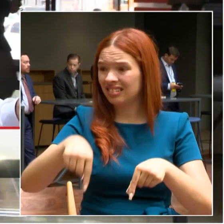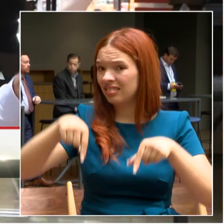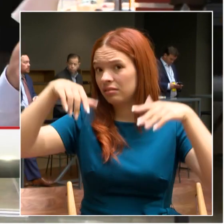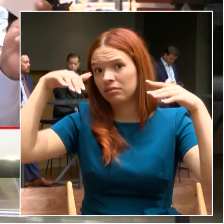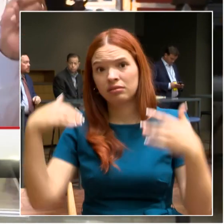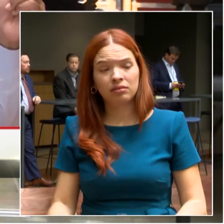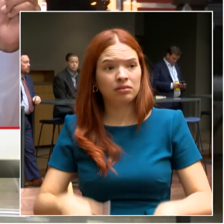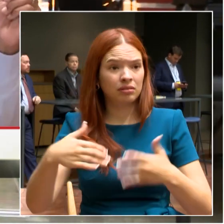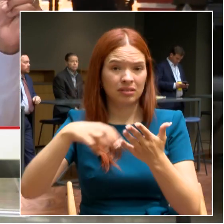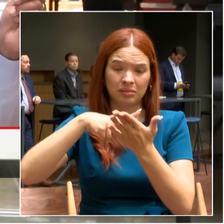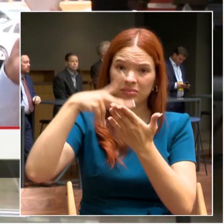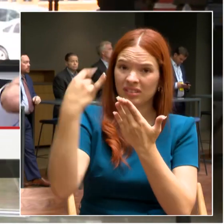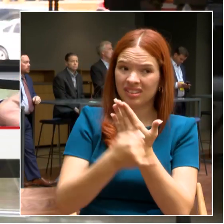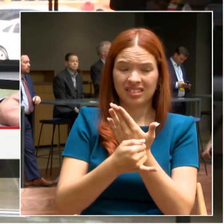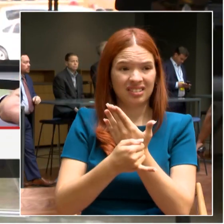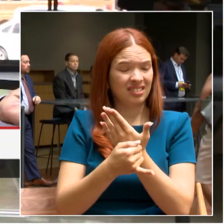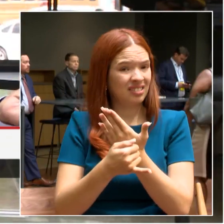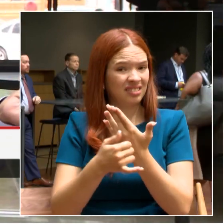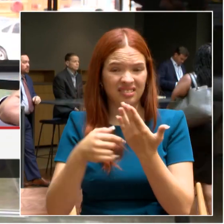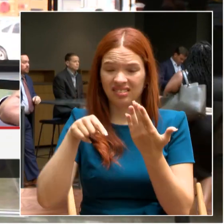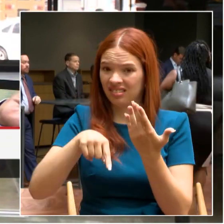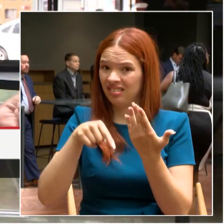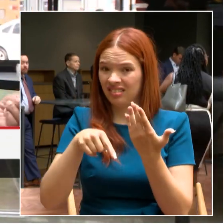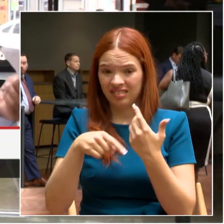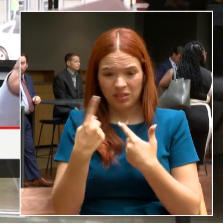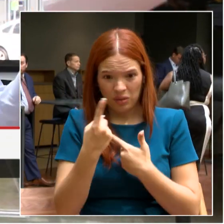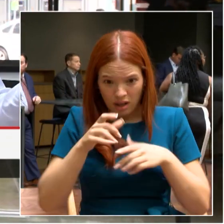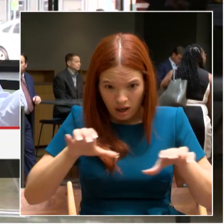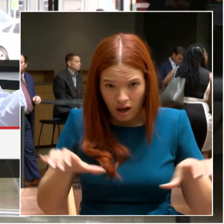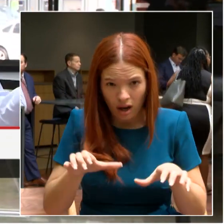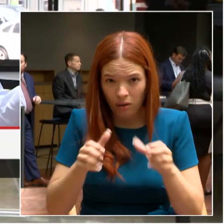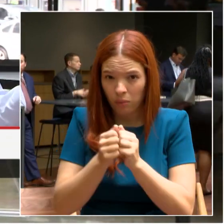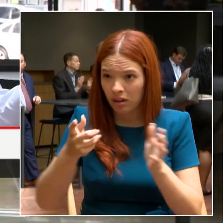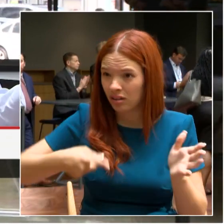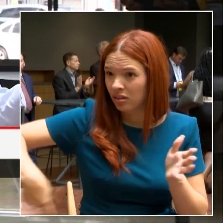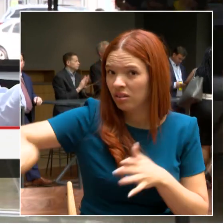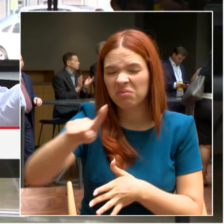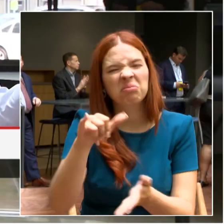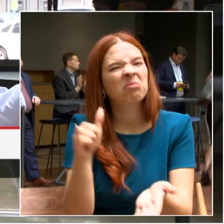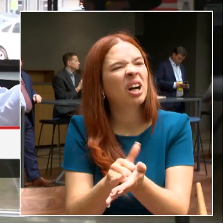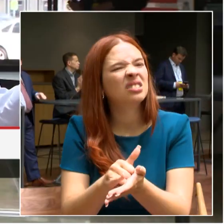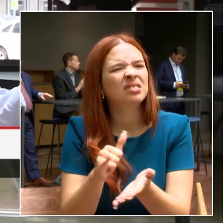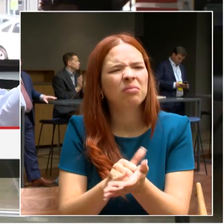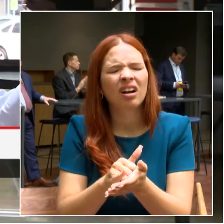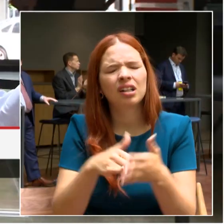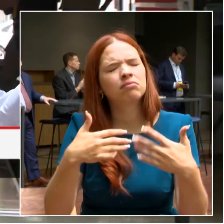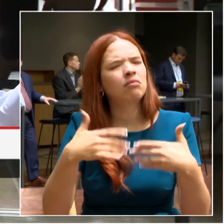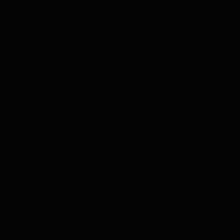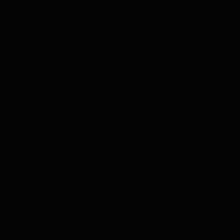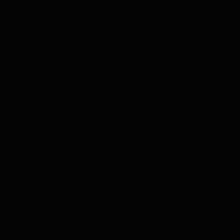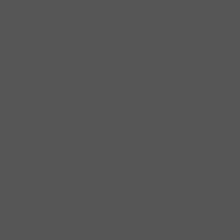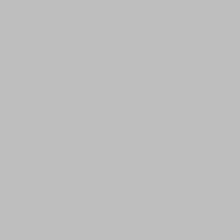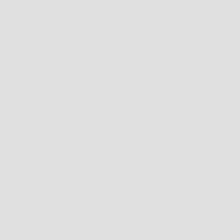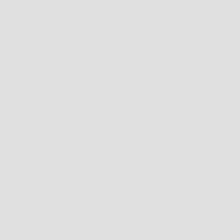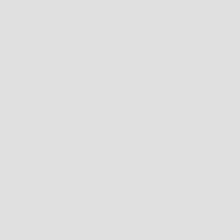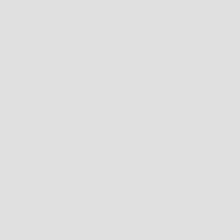particularly Tishman, who gave us this space today. So please give them a round of applause and thank our sponsors.